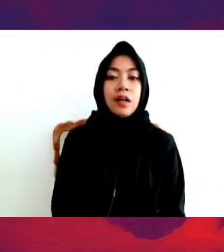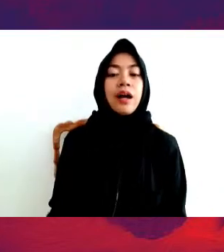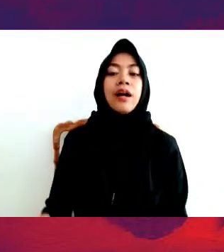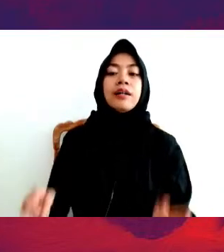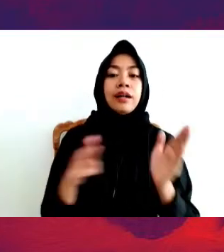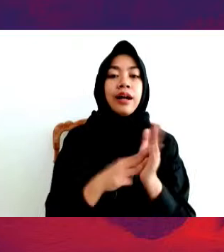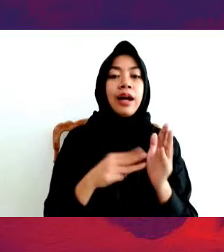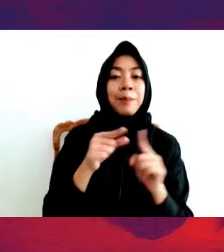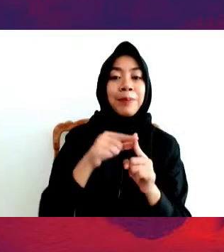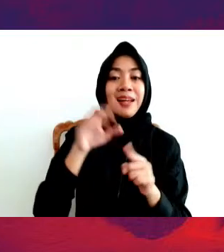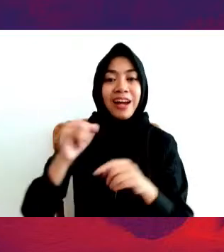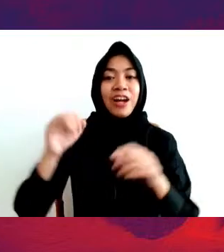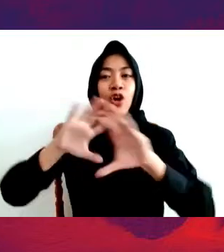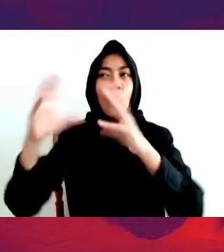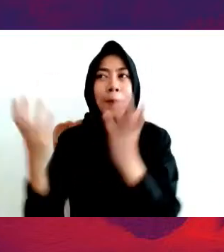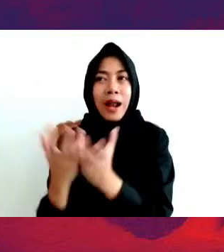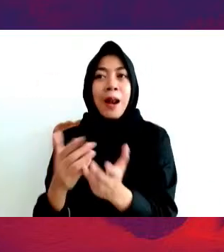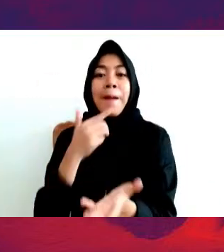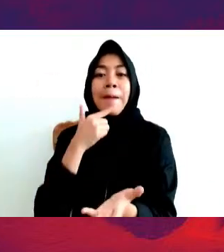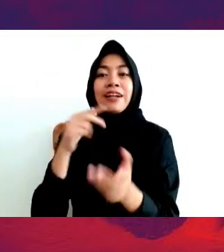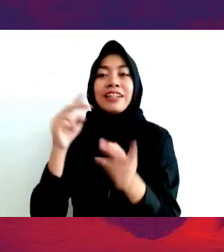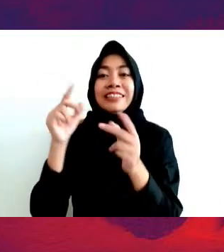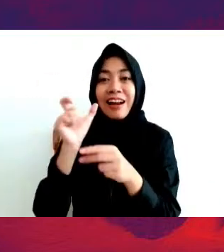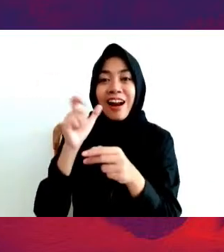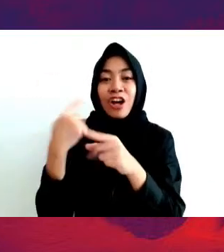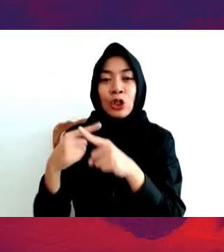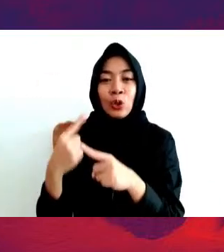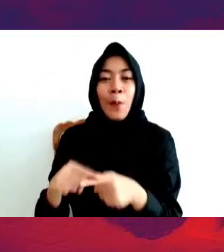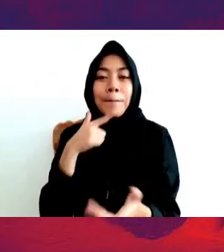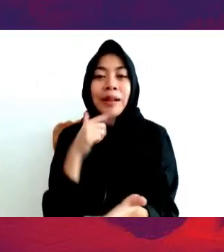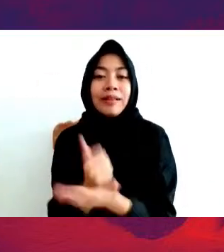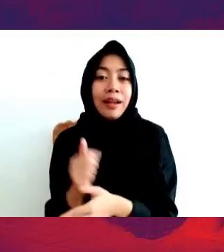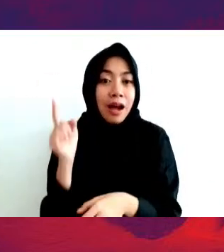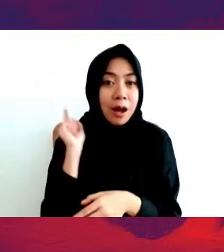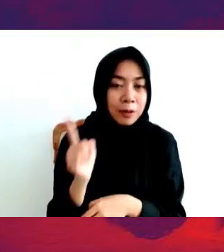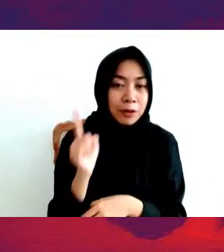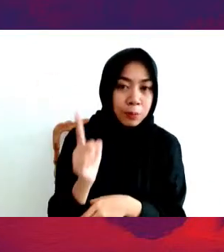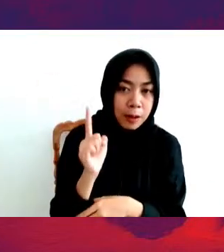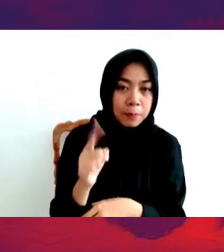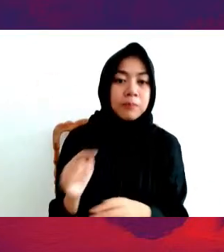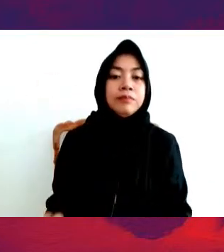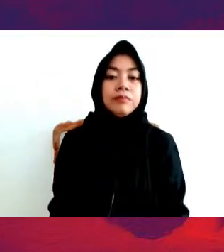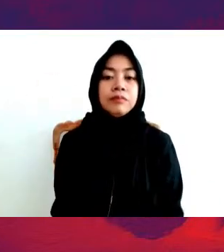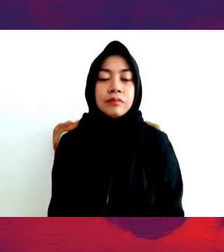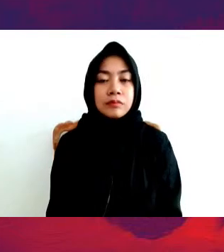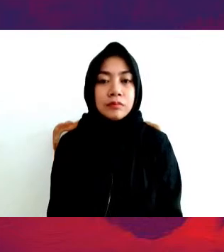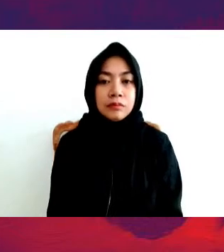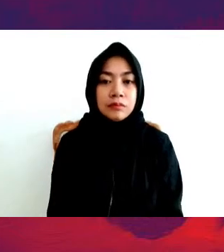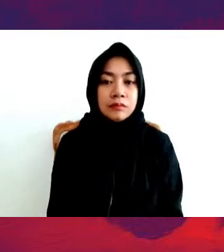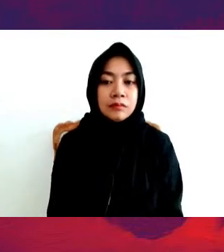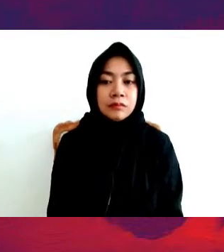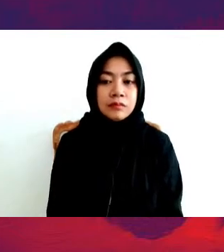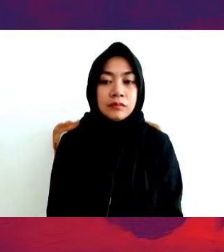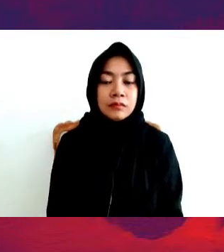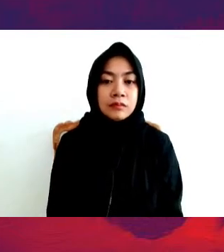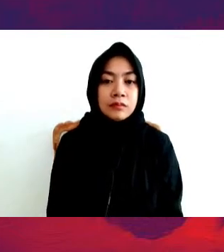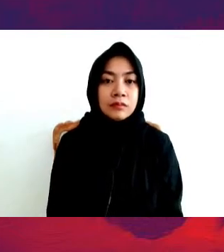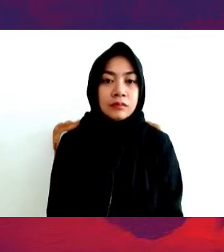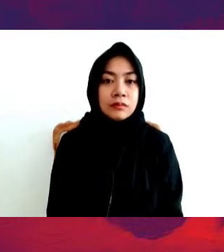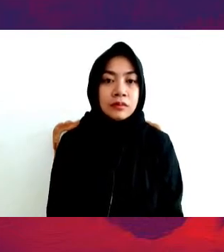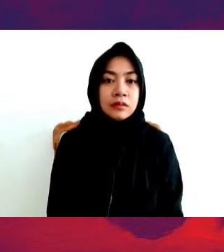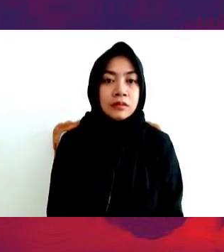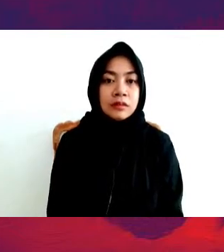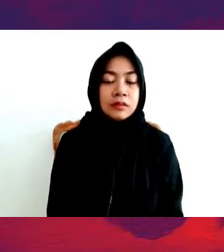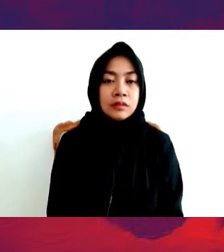matters? The global MPI number is powerful for communication and policy purposes, but more than that, it also sets an